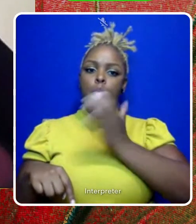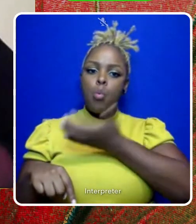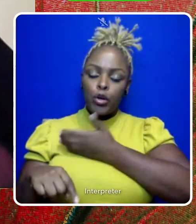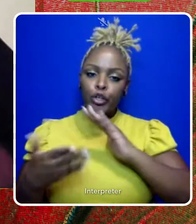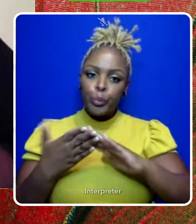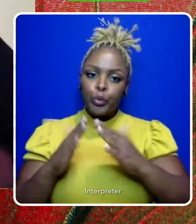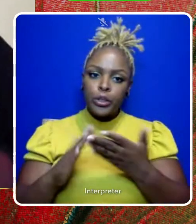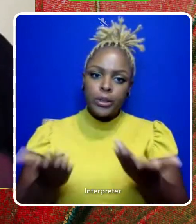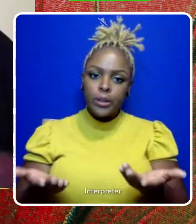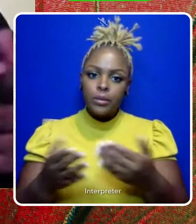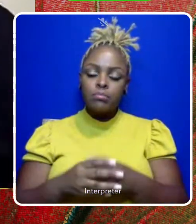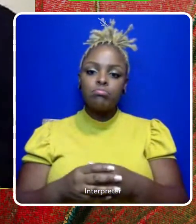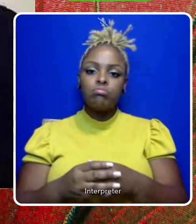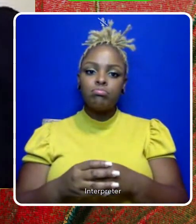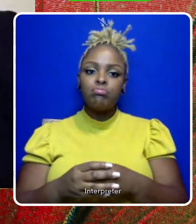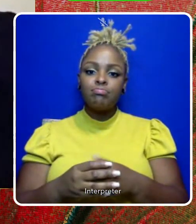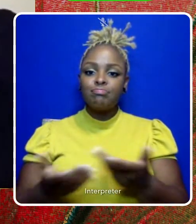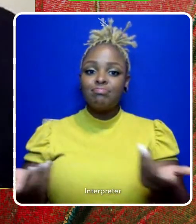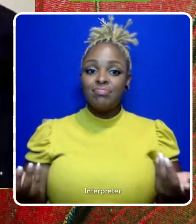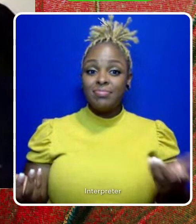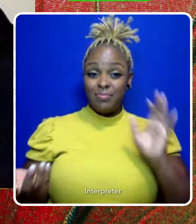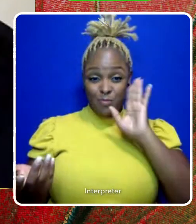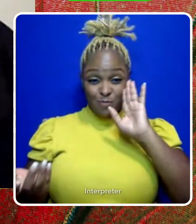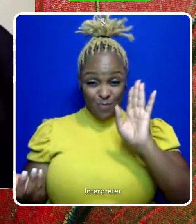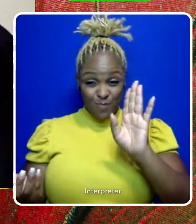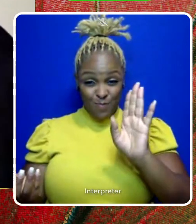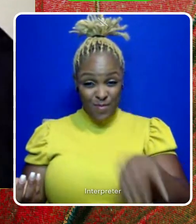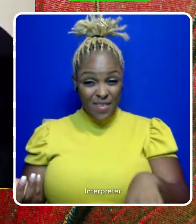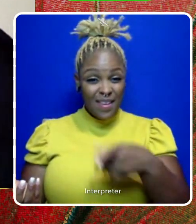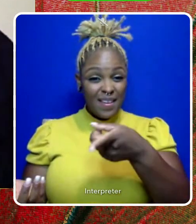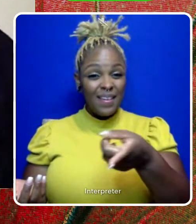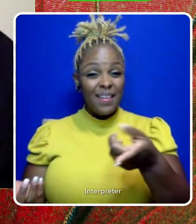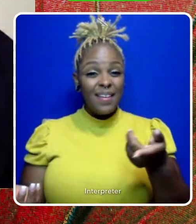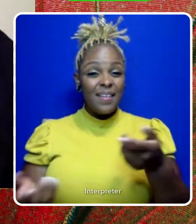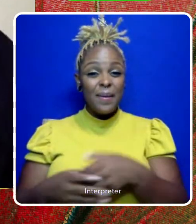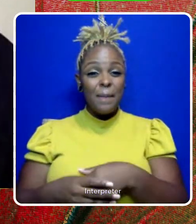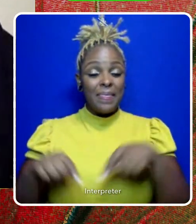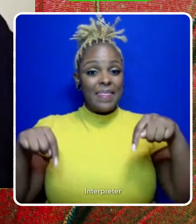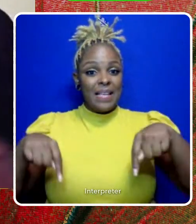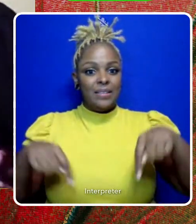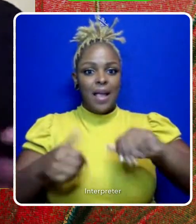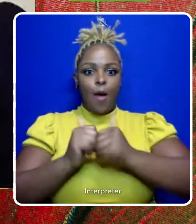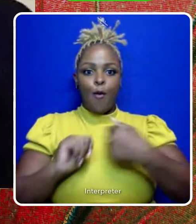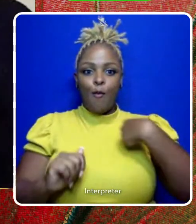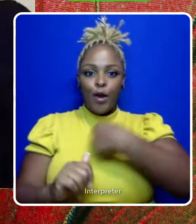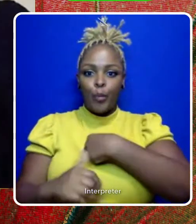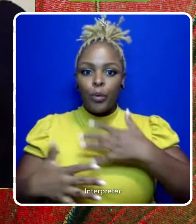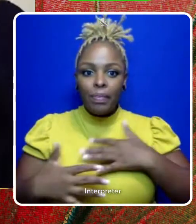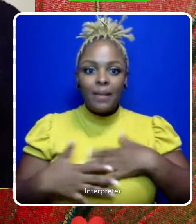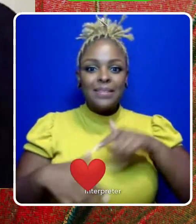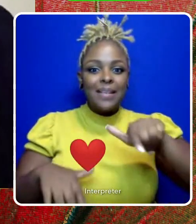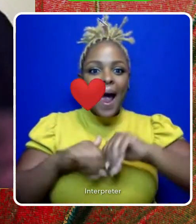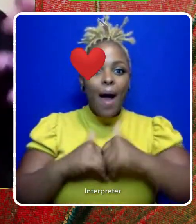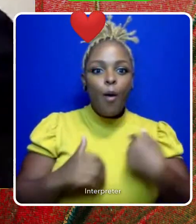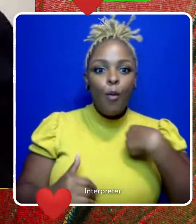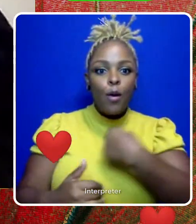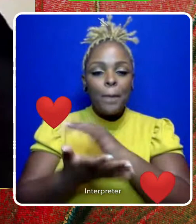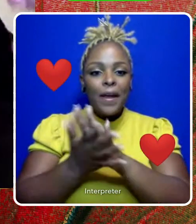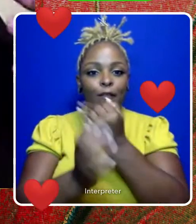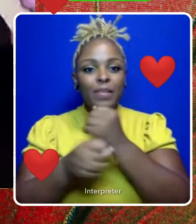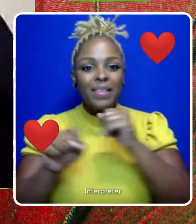community. As the mic said, this is how we breathe, this is how we get free. Come on. This is our community. And